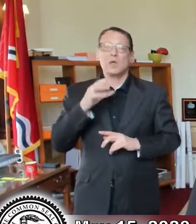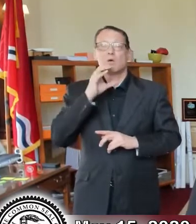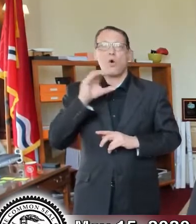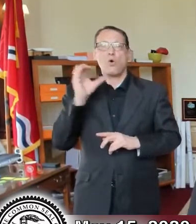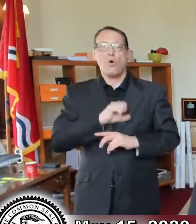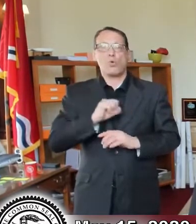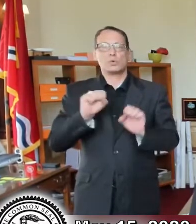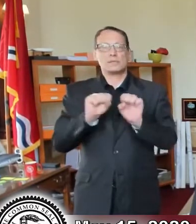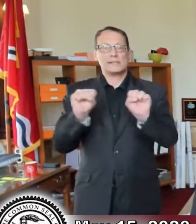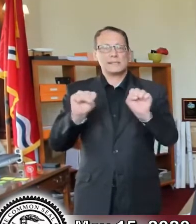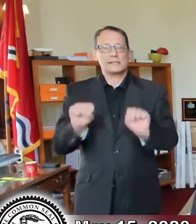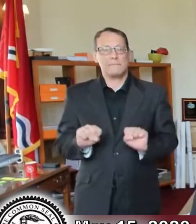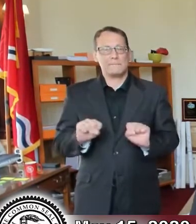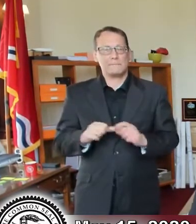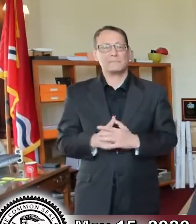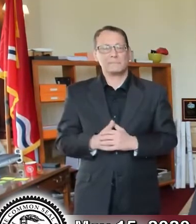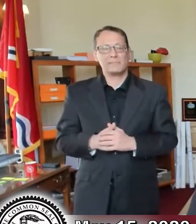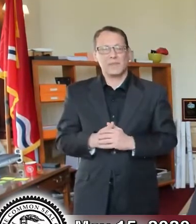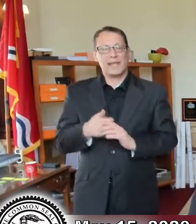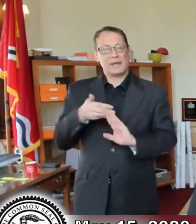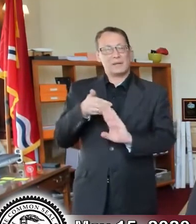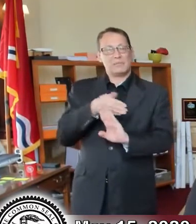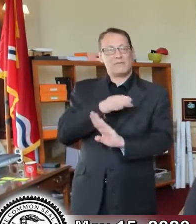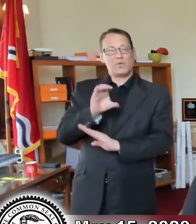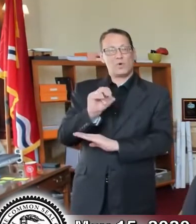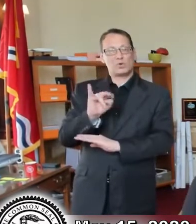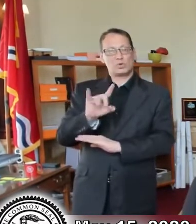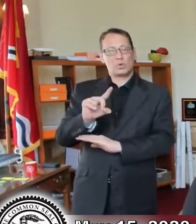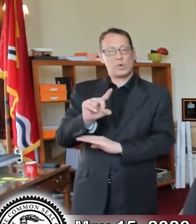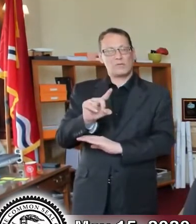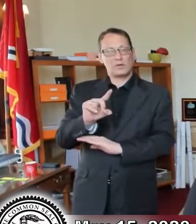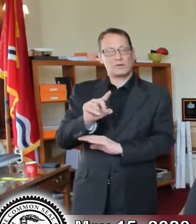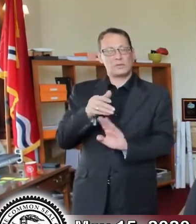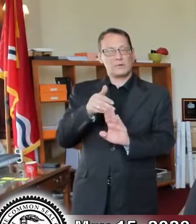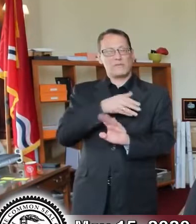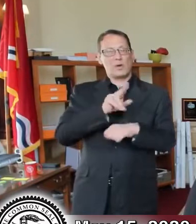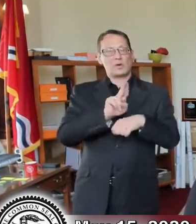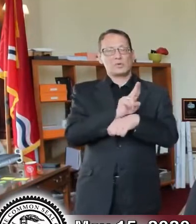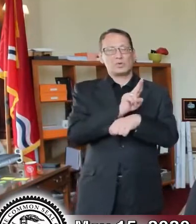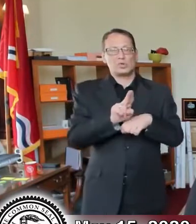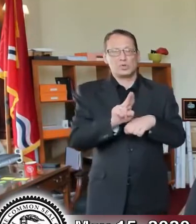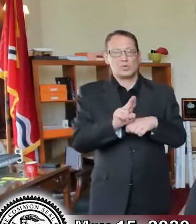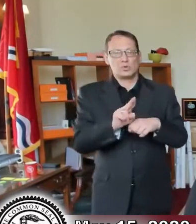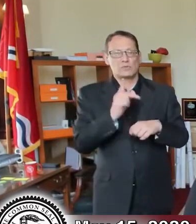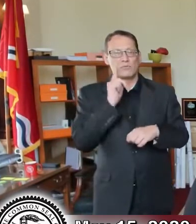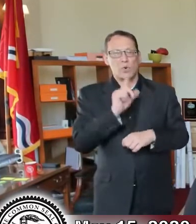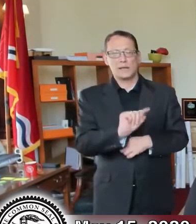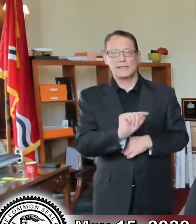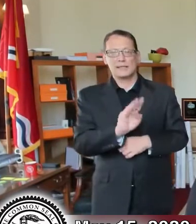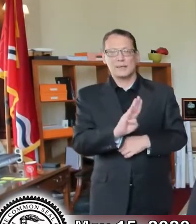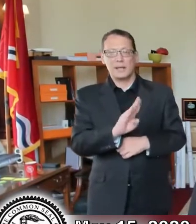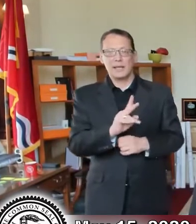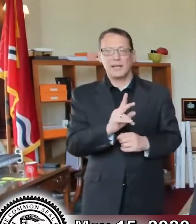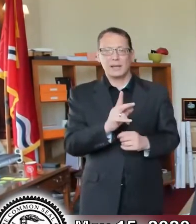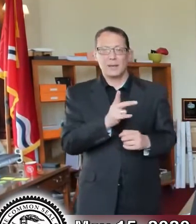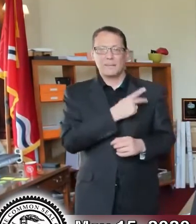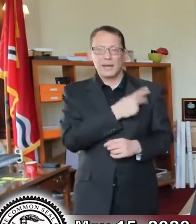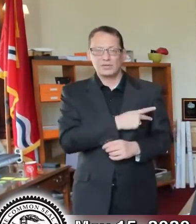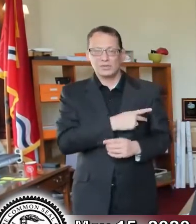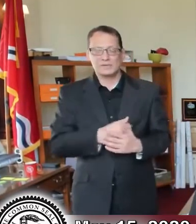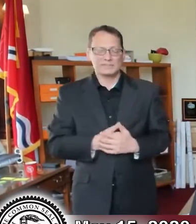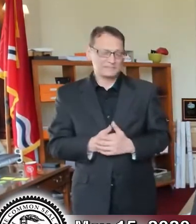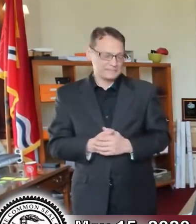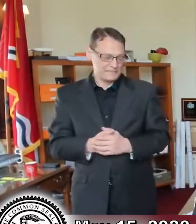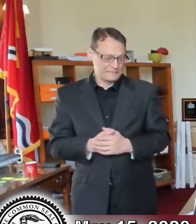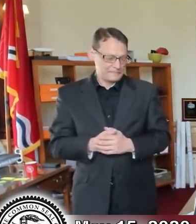system that is primarily, before COVID, used with for TB patients, tuberculosis